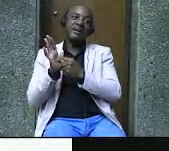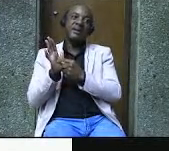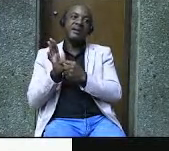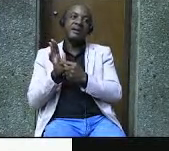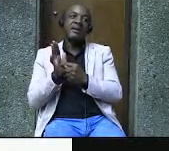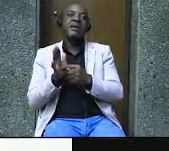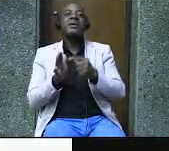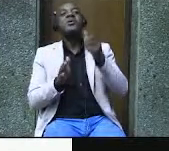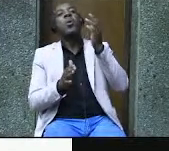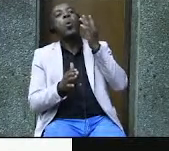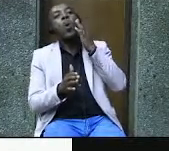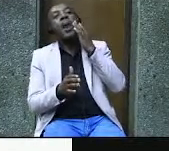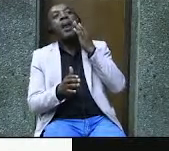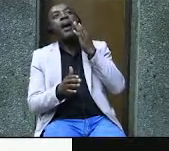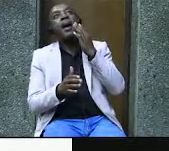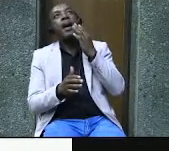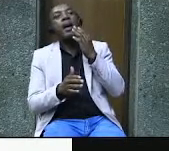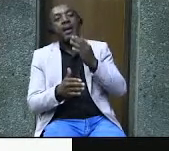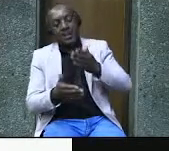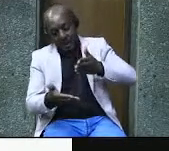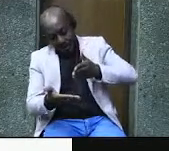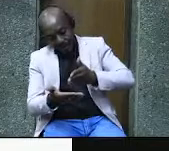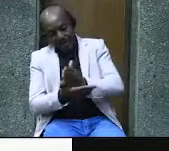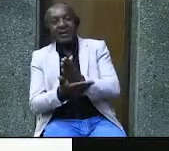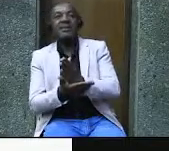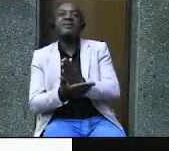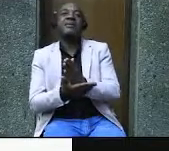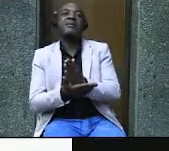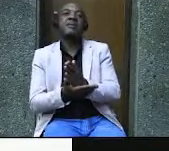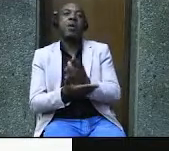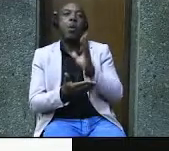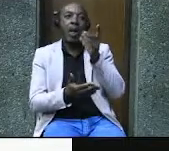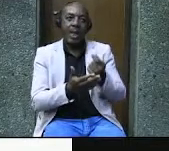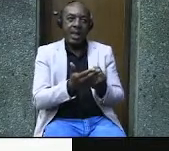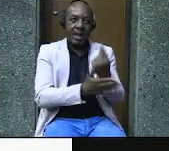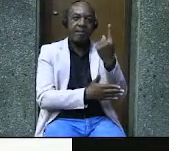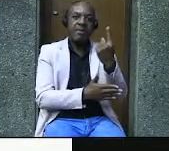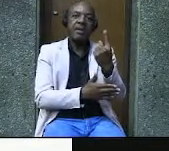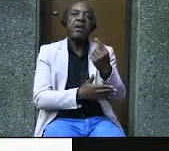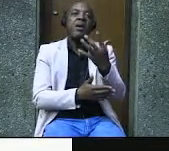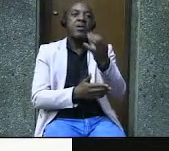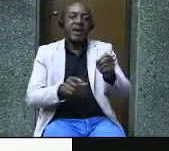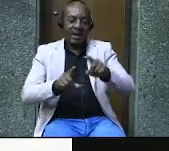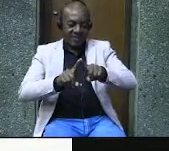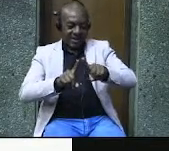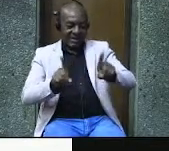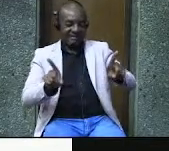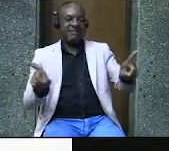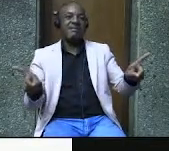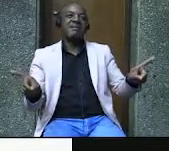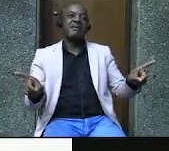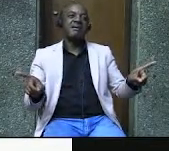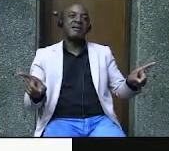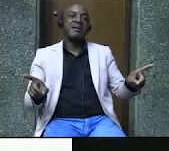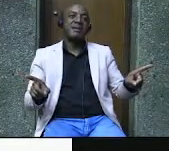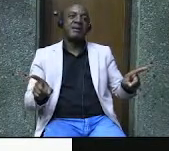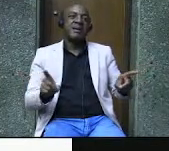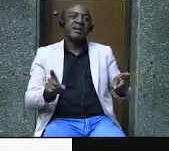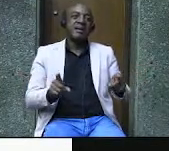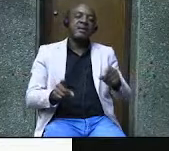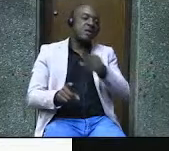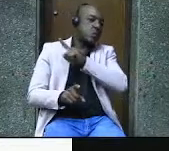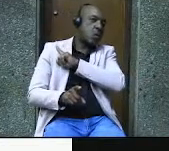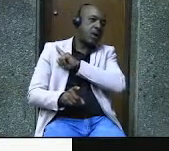and when the right to possession also passes. So hona le parlohano, that's why ke re e technically